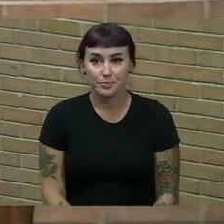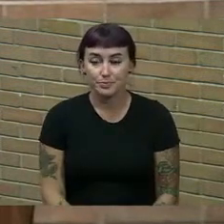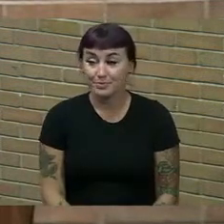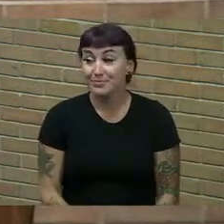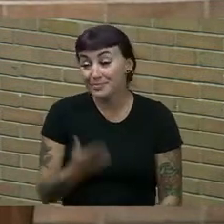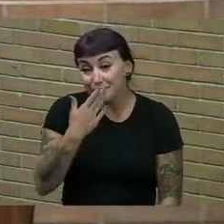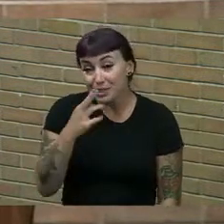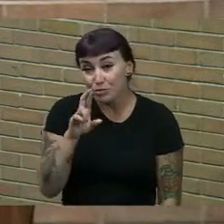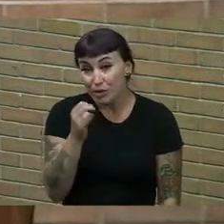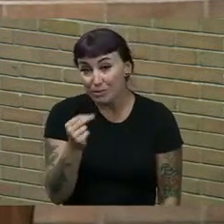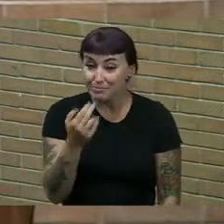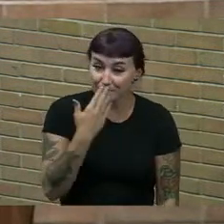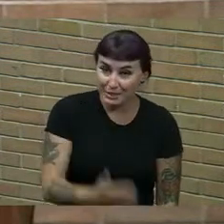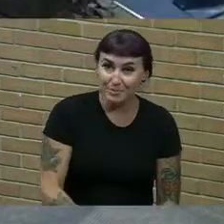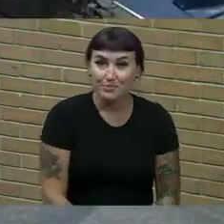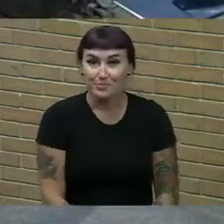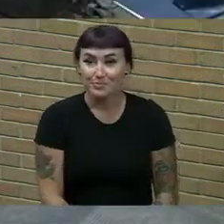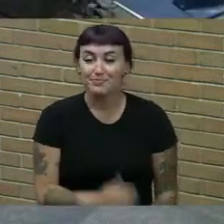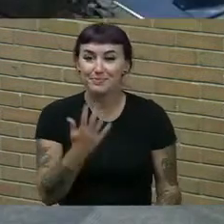Thank you, Rob. Thank you.